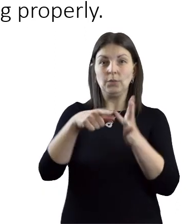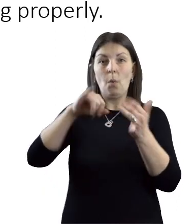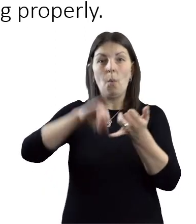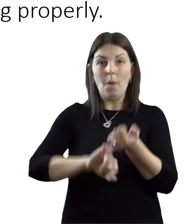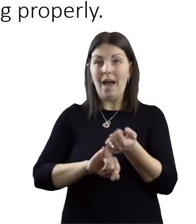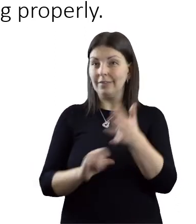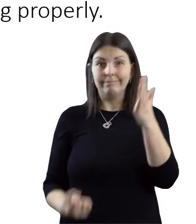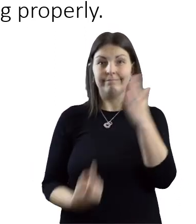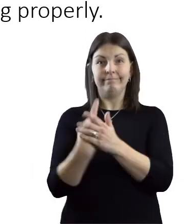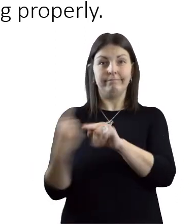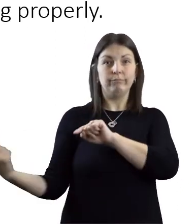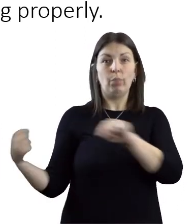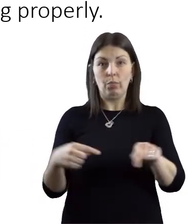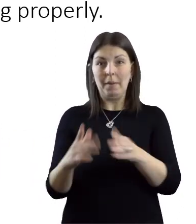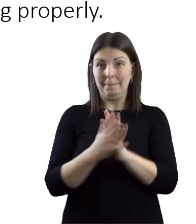it to crash.